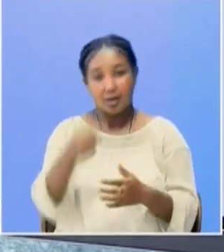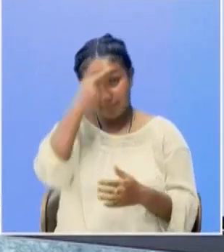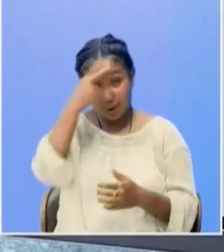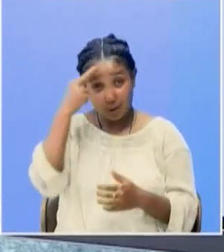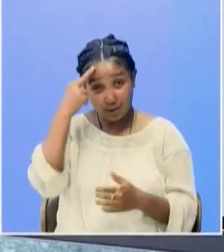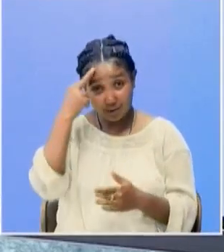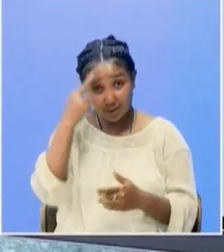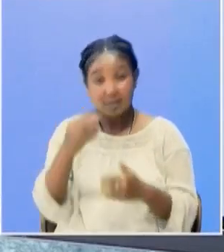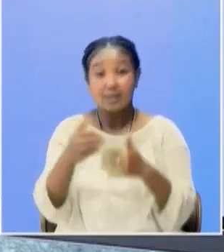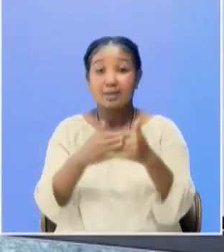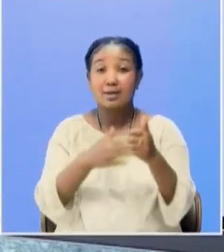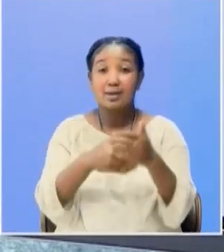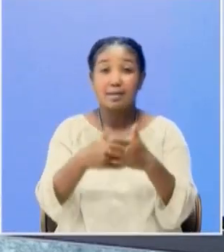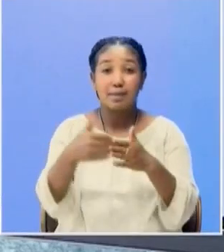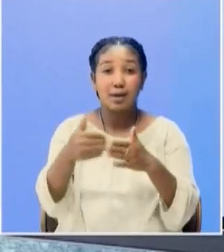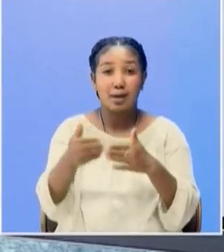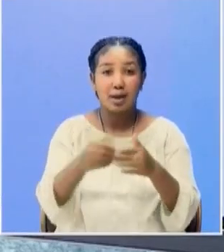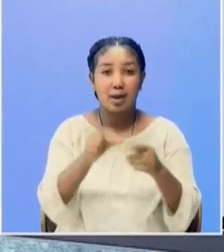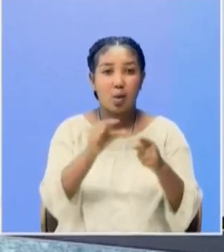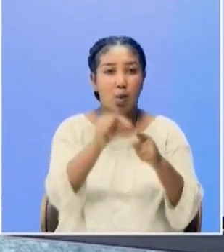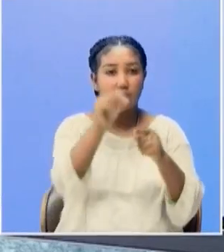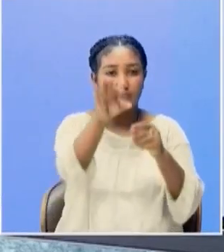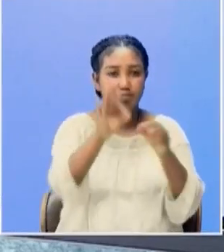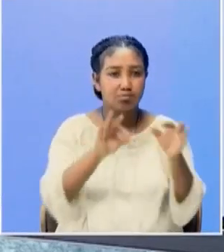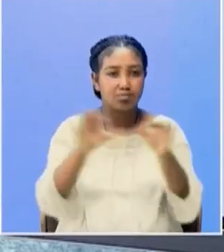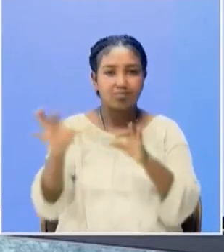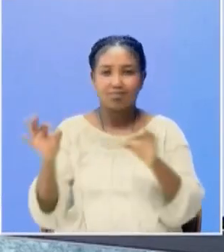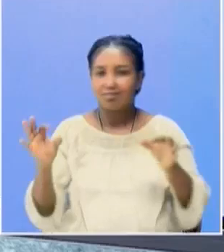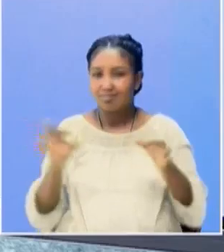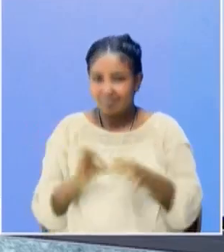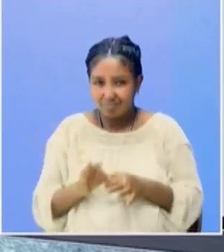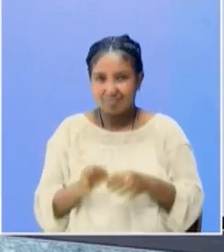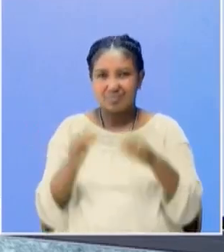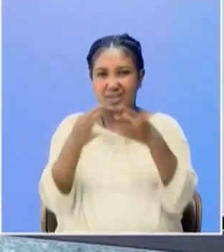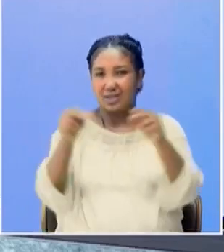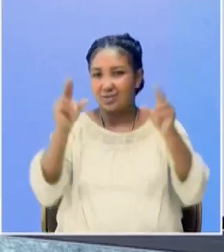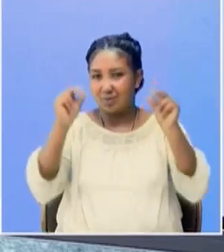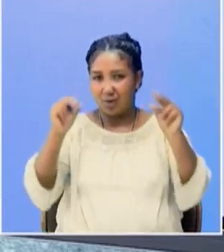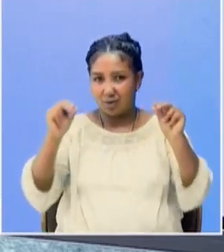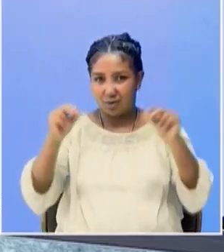Because simply bringing words together may not be said a sentence.